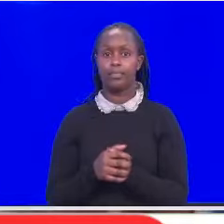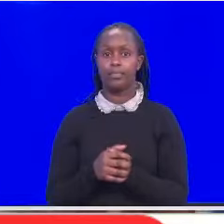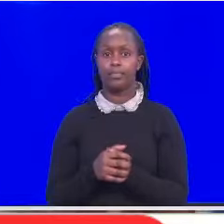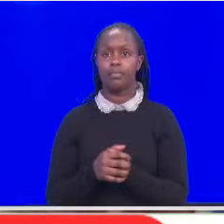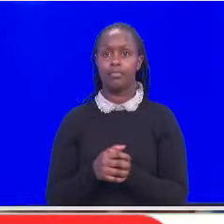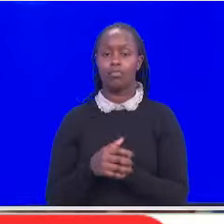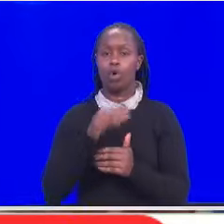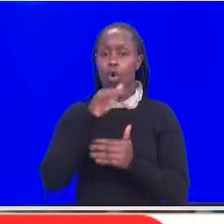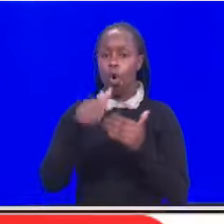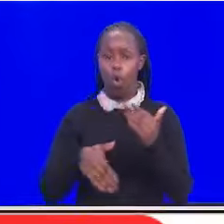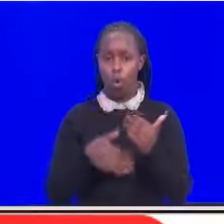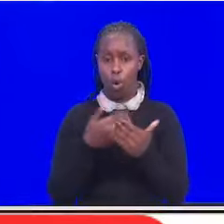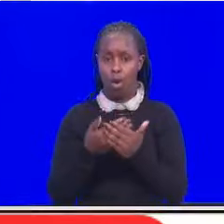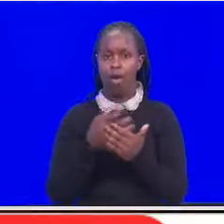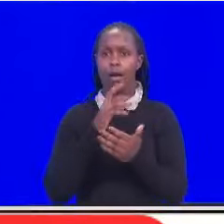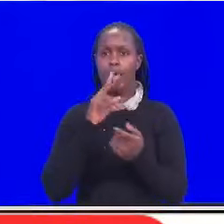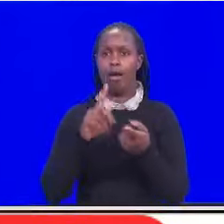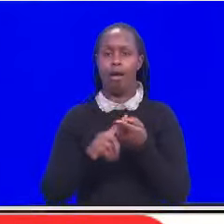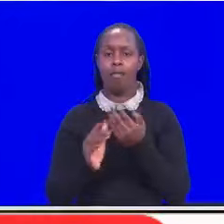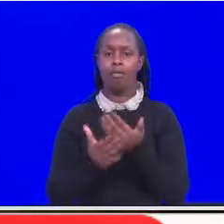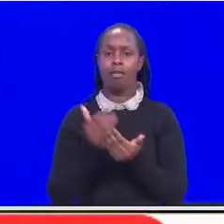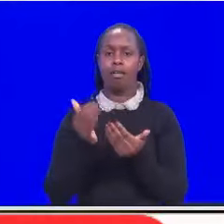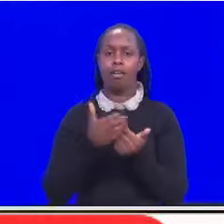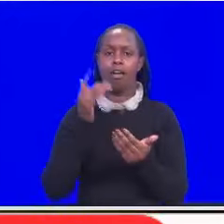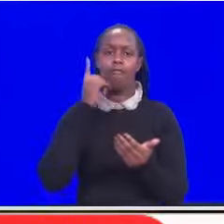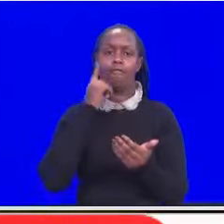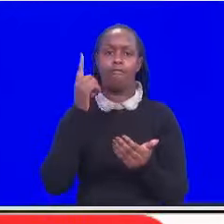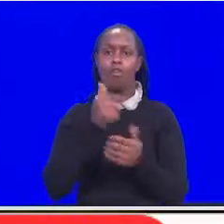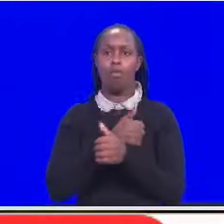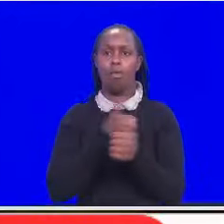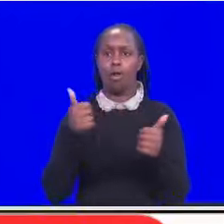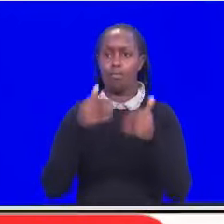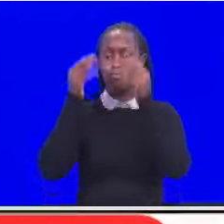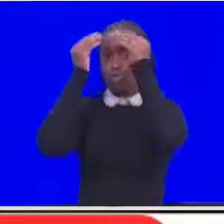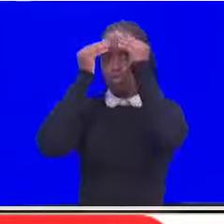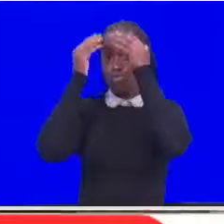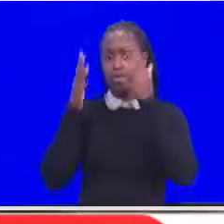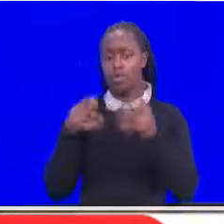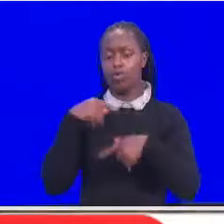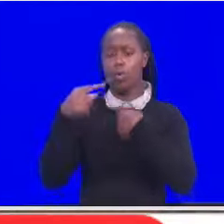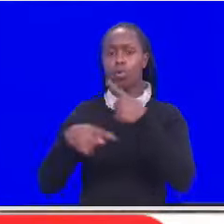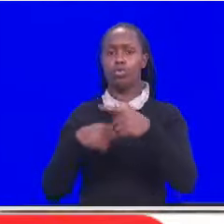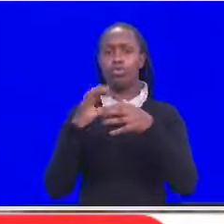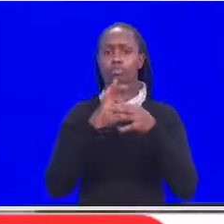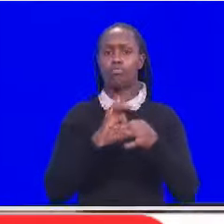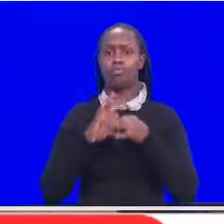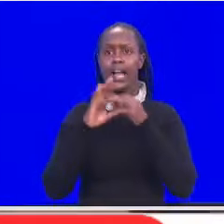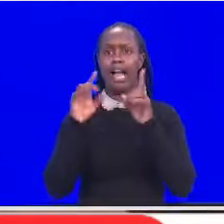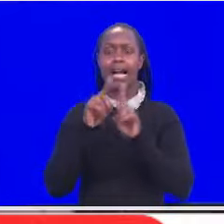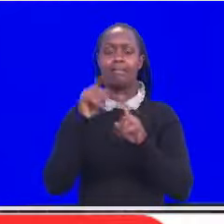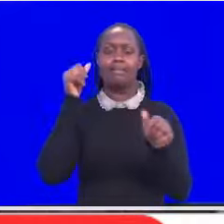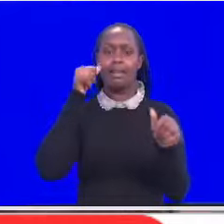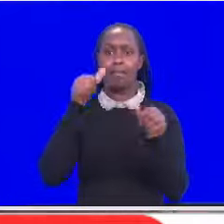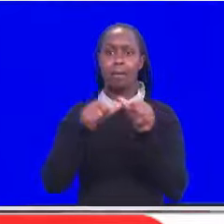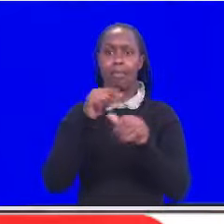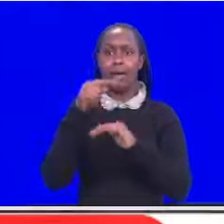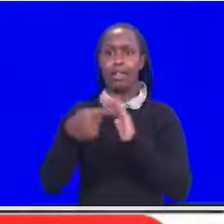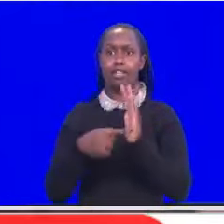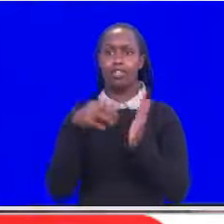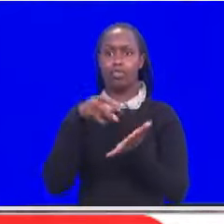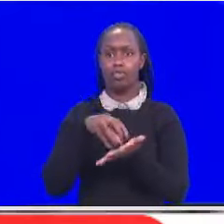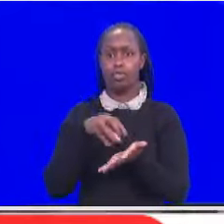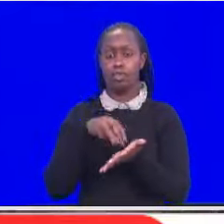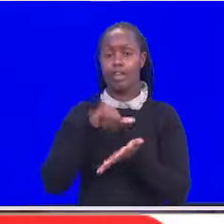they are taken care of. For now, these students stay united as they recount the horrific incidents that saw